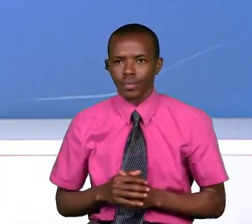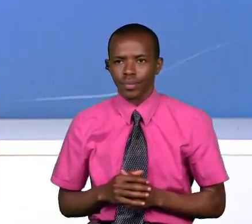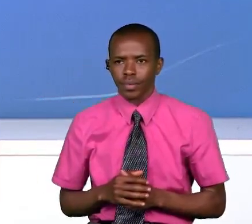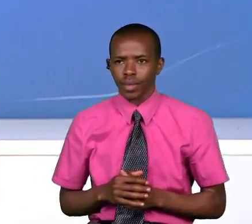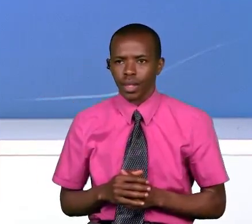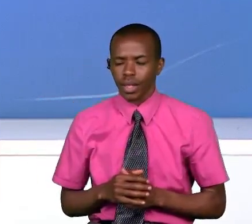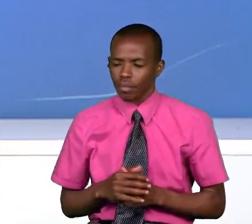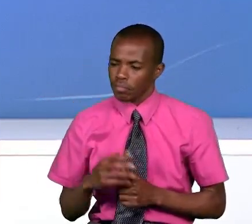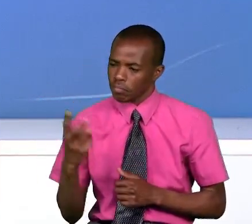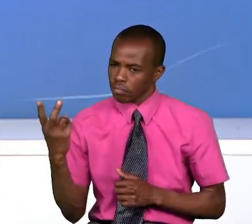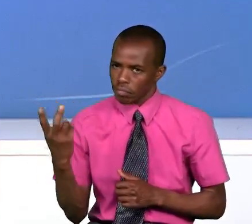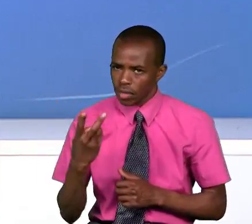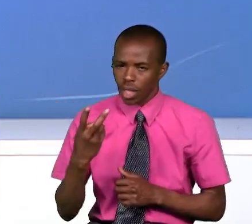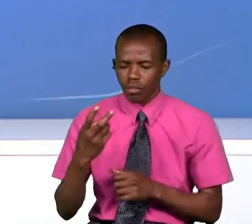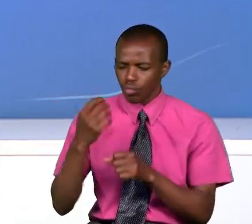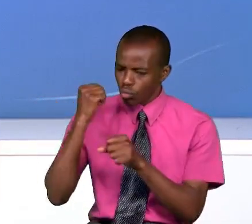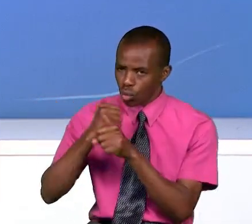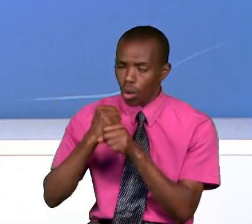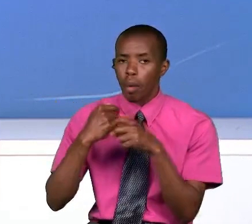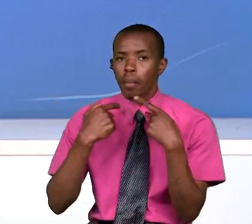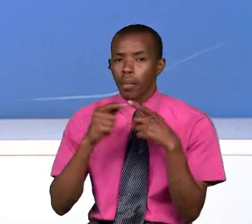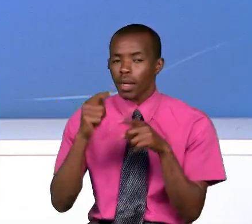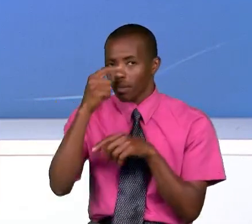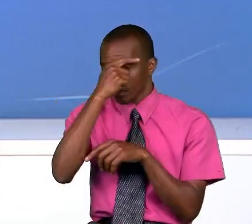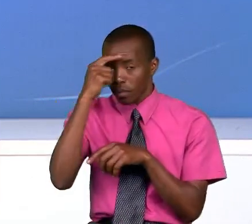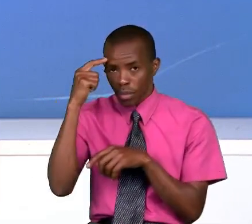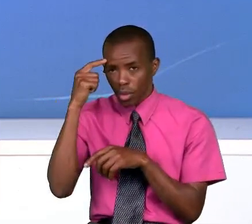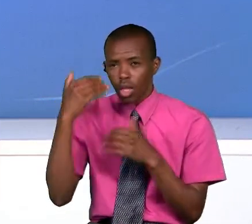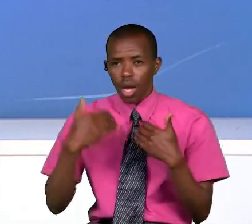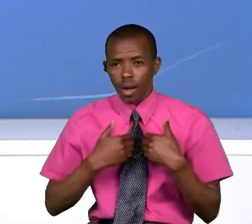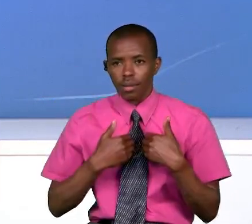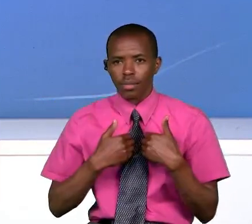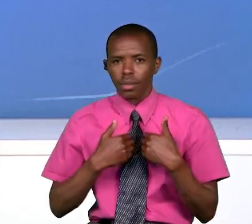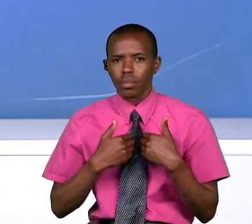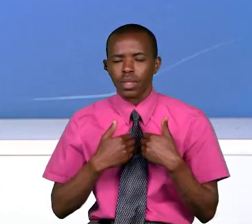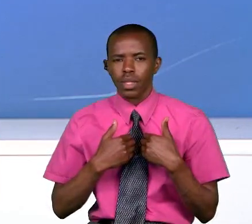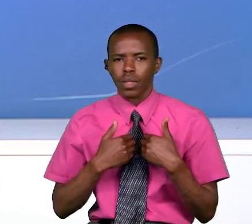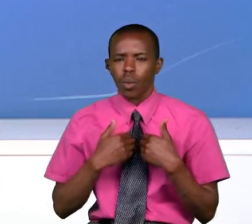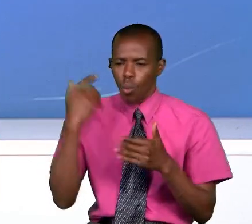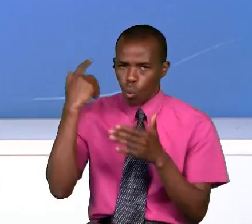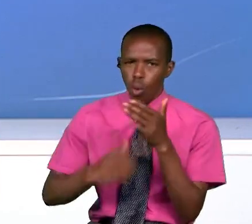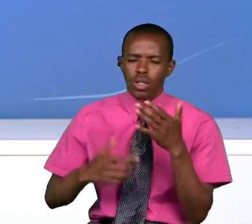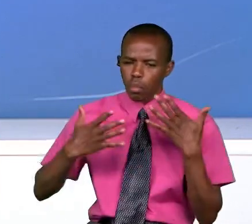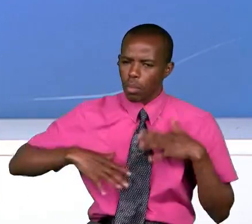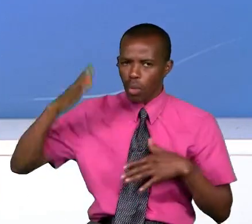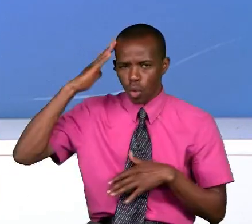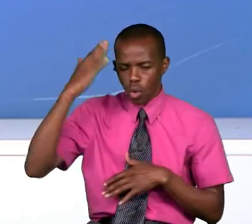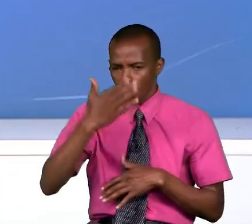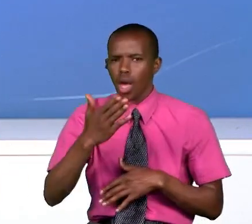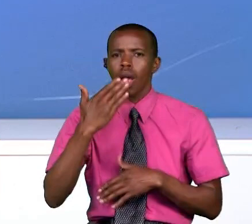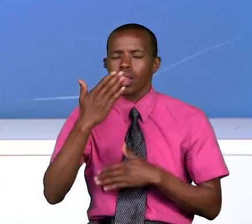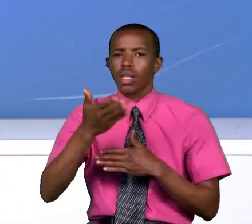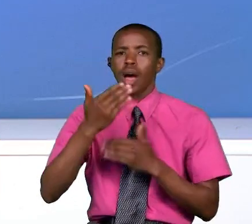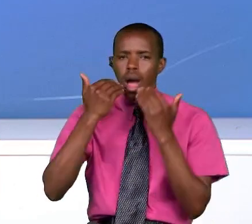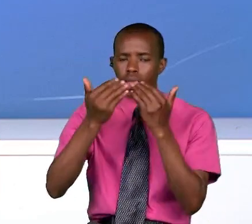these guys beat, they do whatever they can do. But the thing is, because there is a picture that has been painted out here, and I thank God for